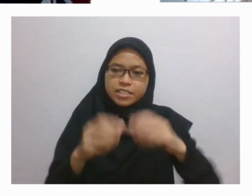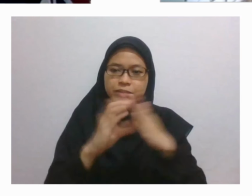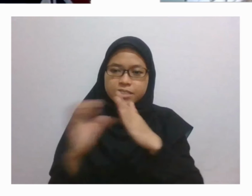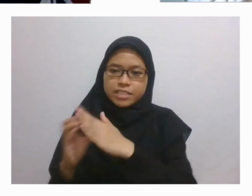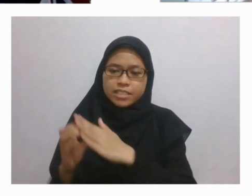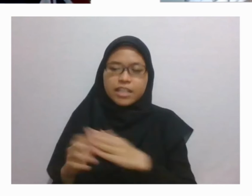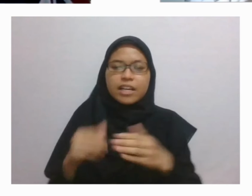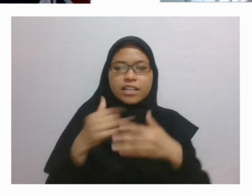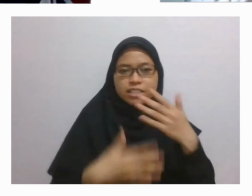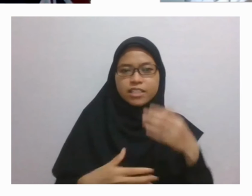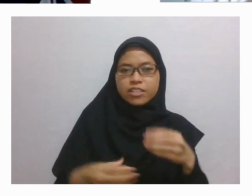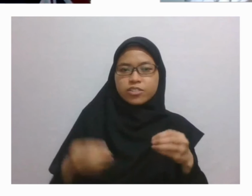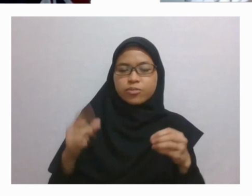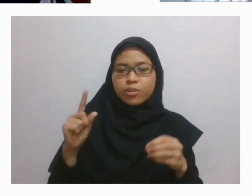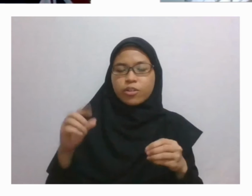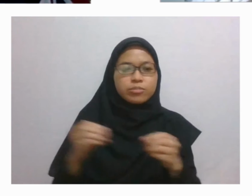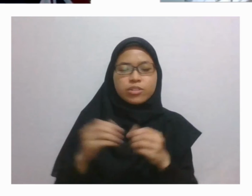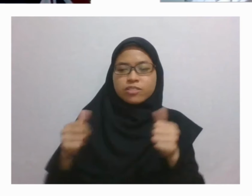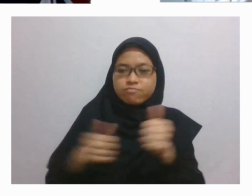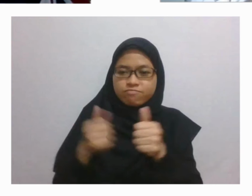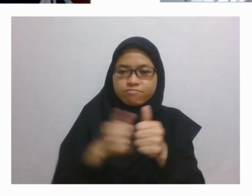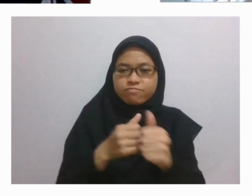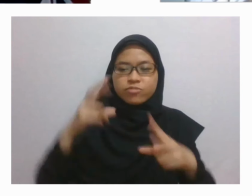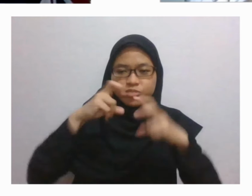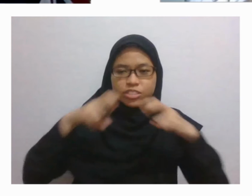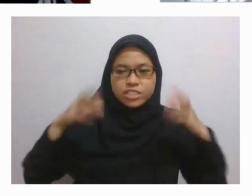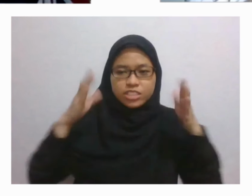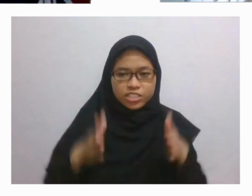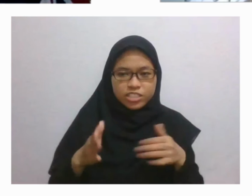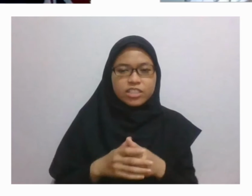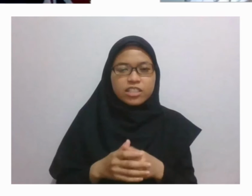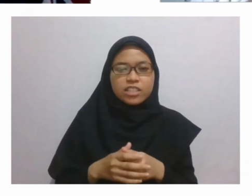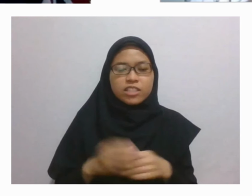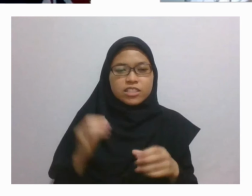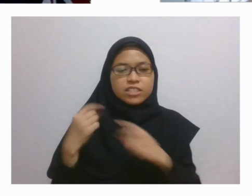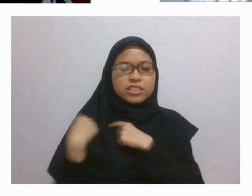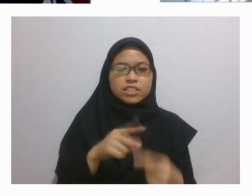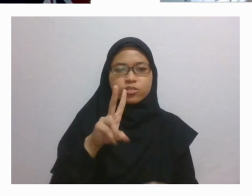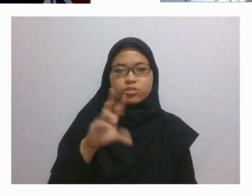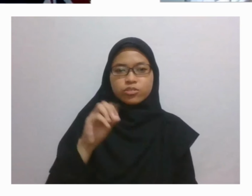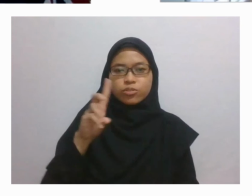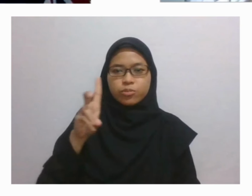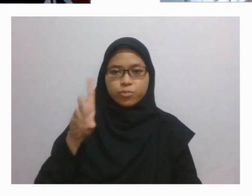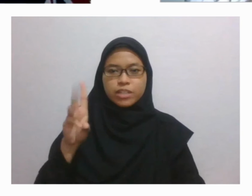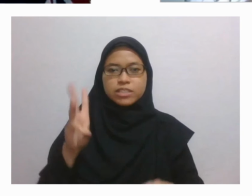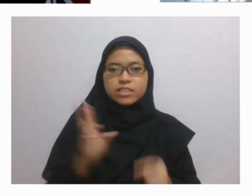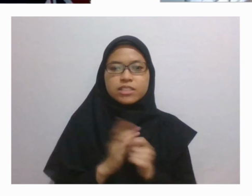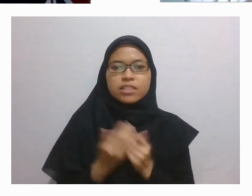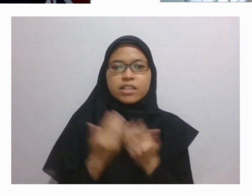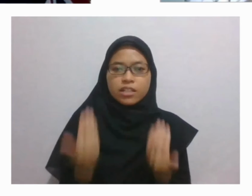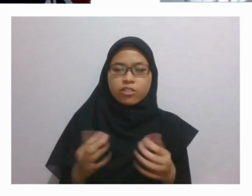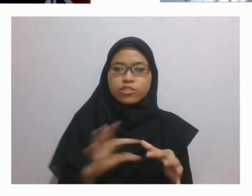world's most highly cited researchers since 2016. She currently coordinates